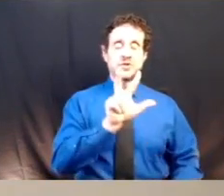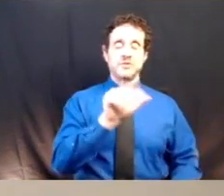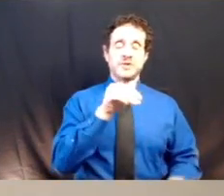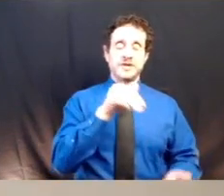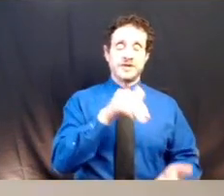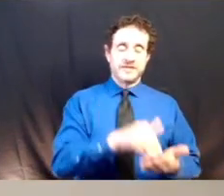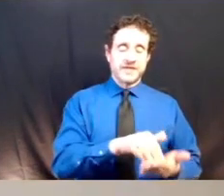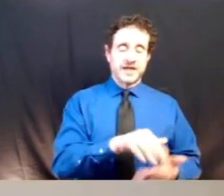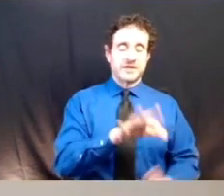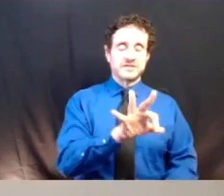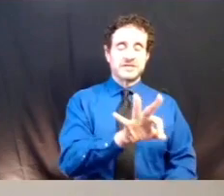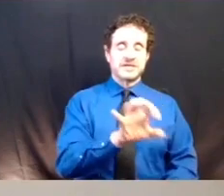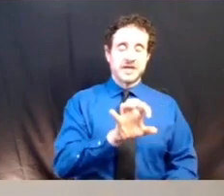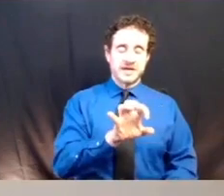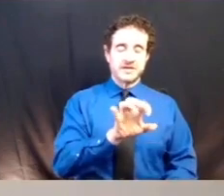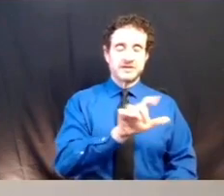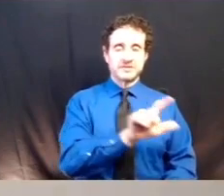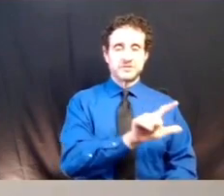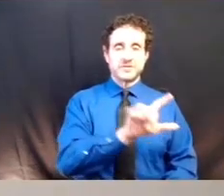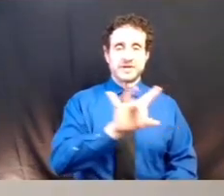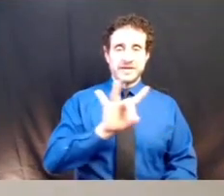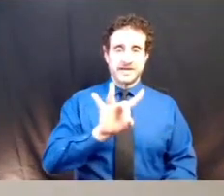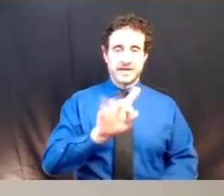3,928. To date,